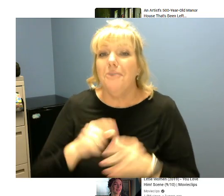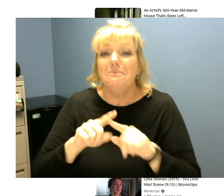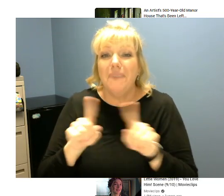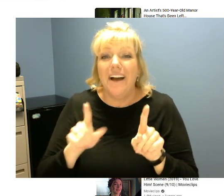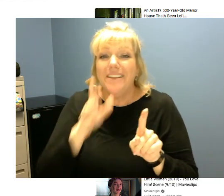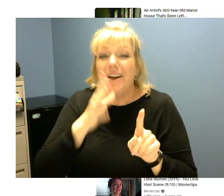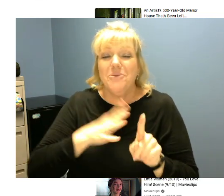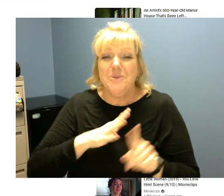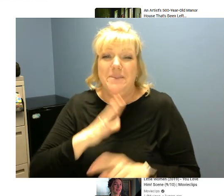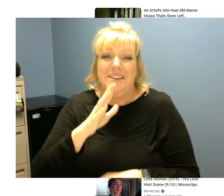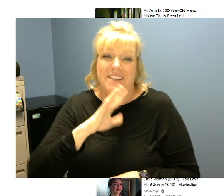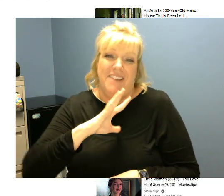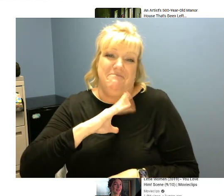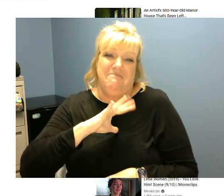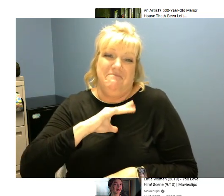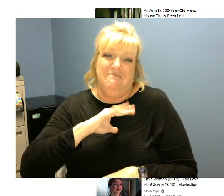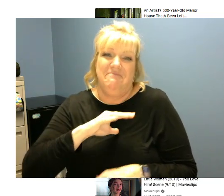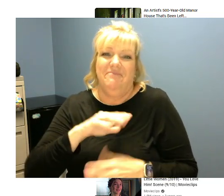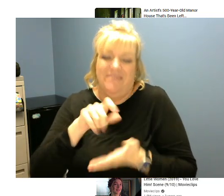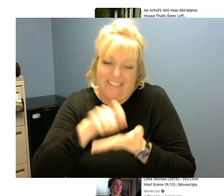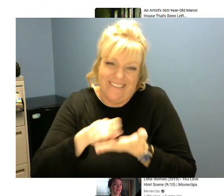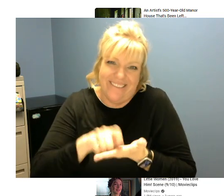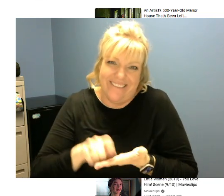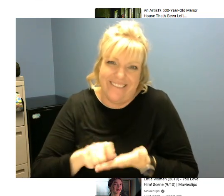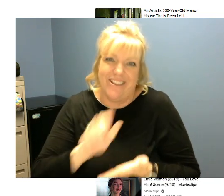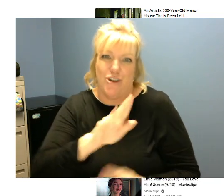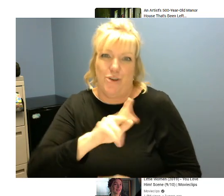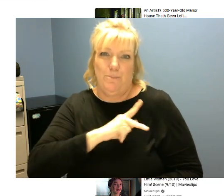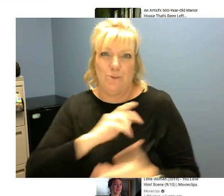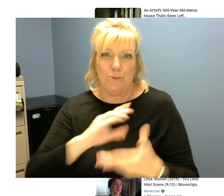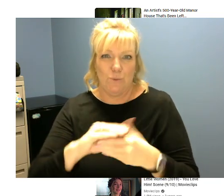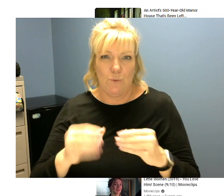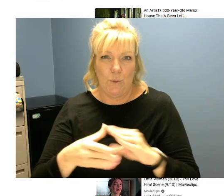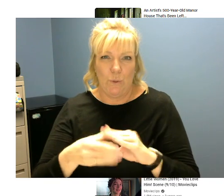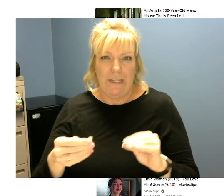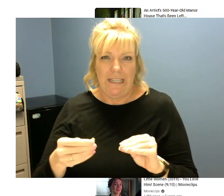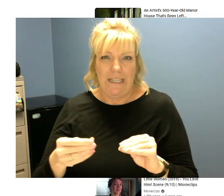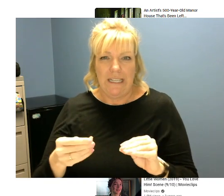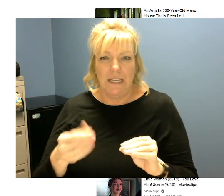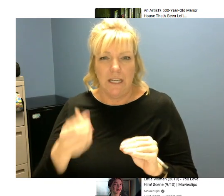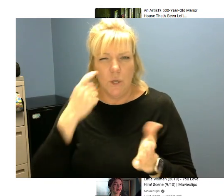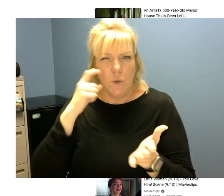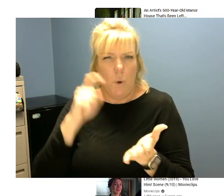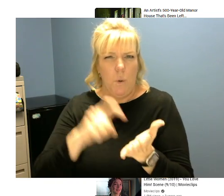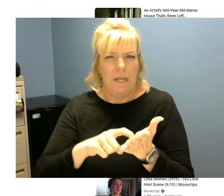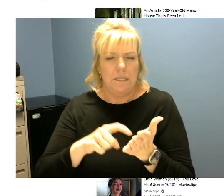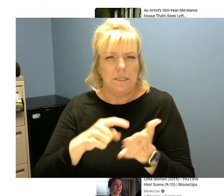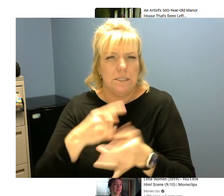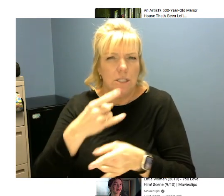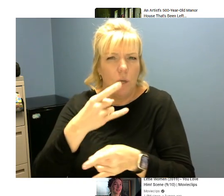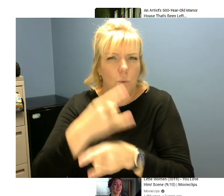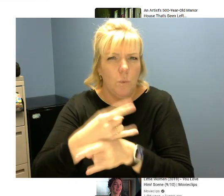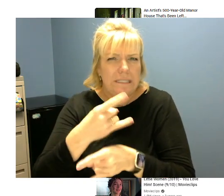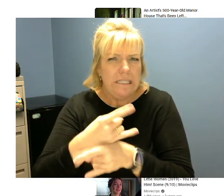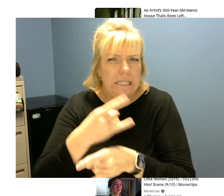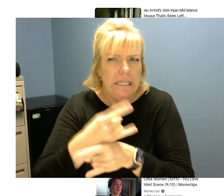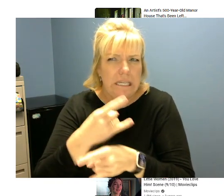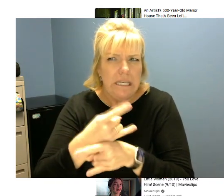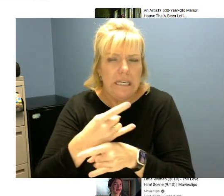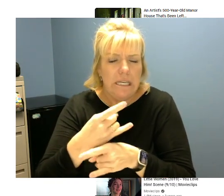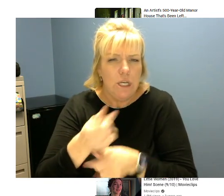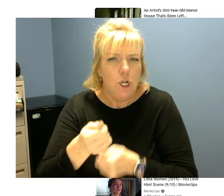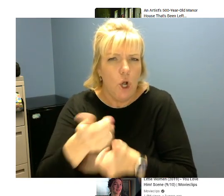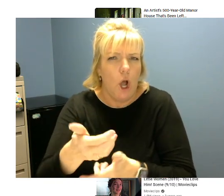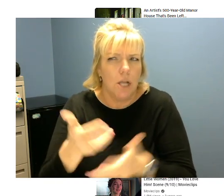that the whiskey was she noticed, what did she say, great evils were existing with the whiskey. There's